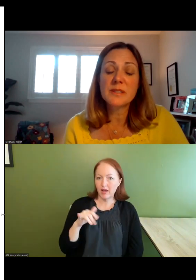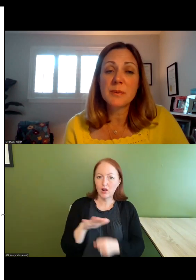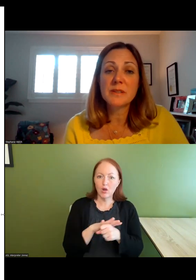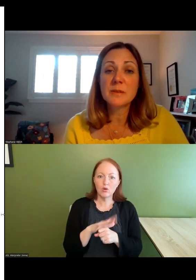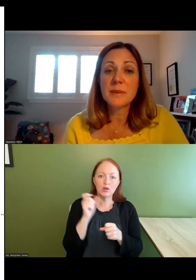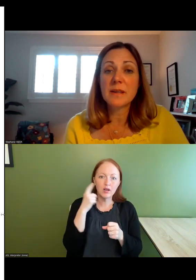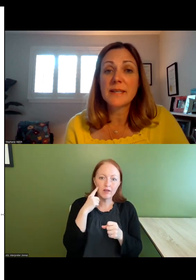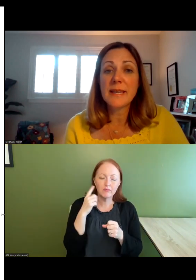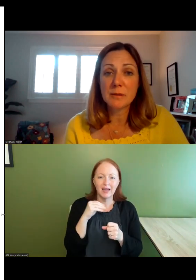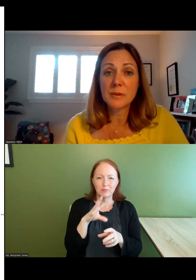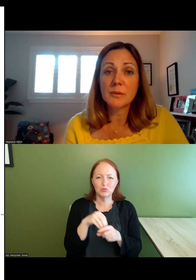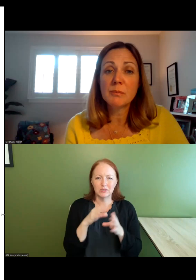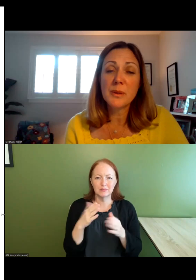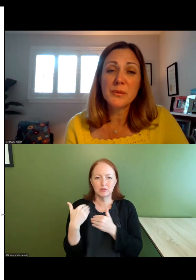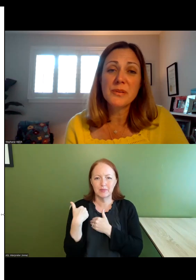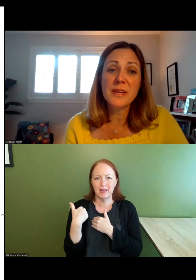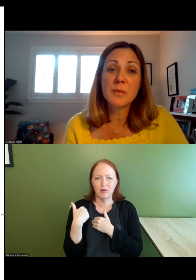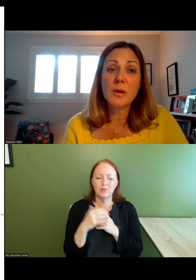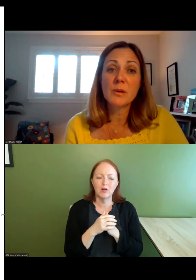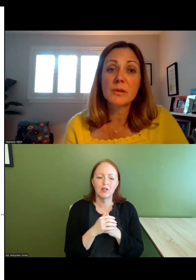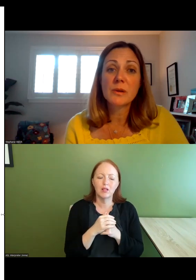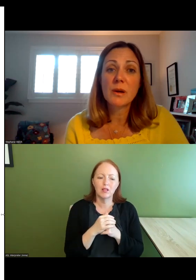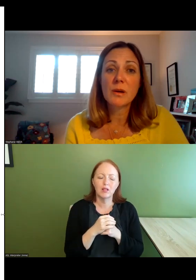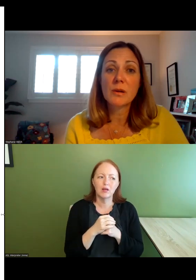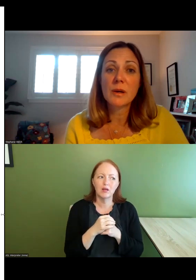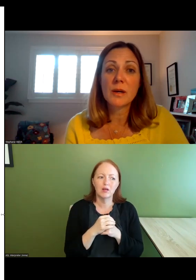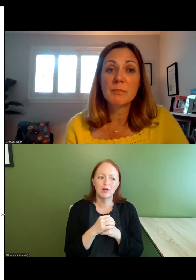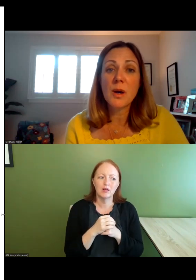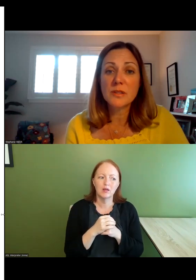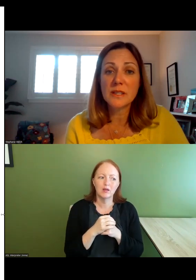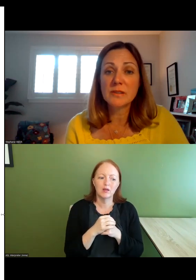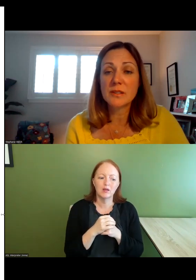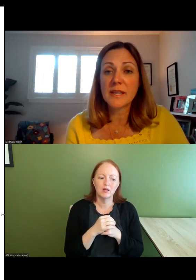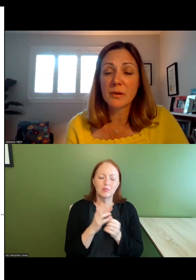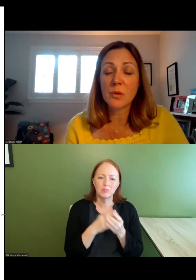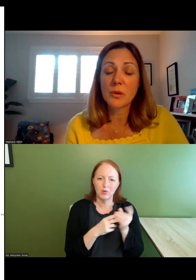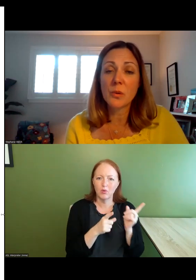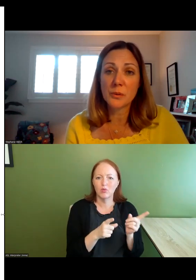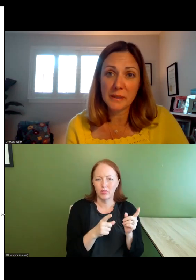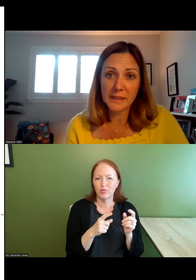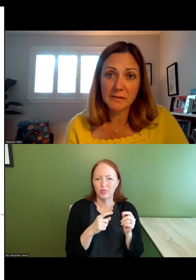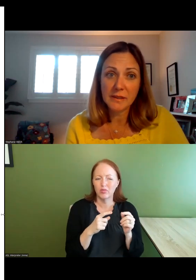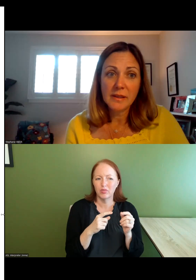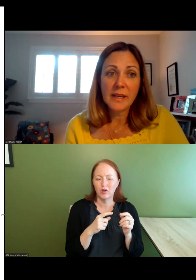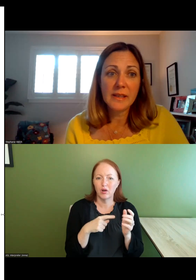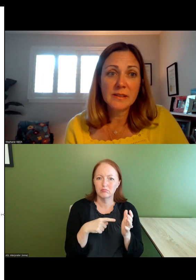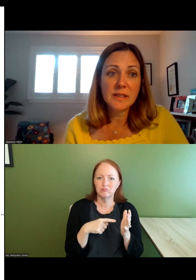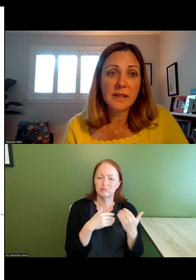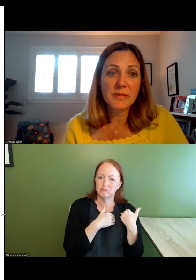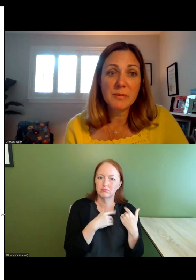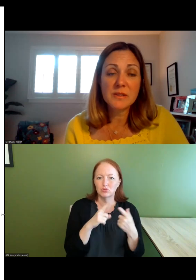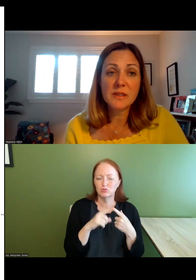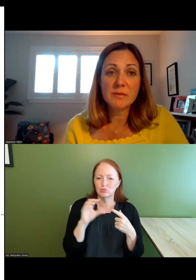and participants to be held accountable. Both of them are party to the care court ordered plan.